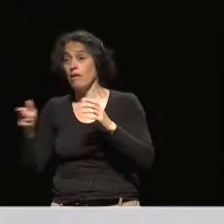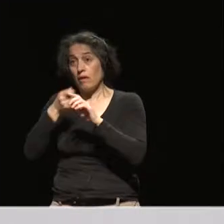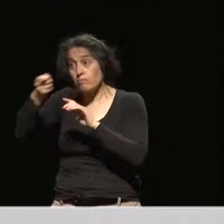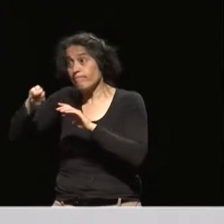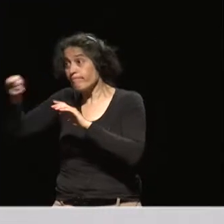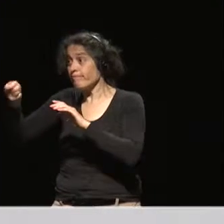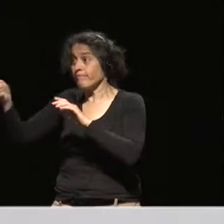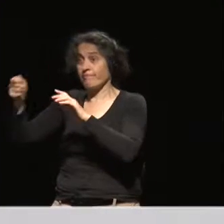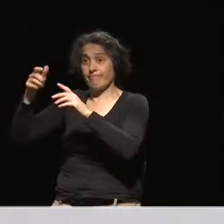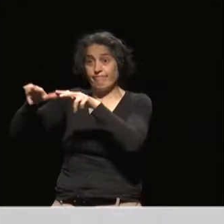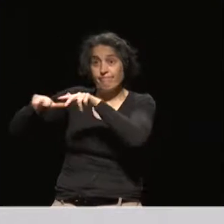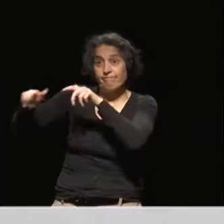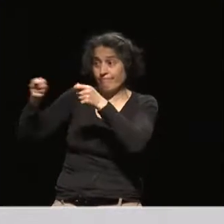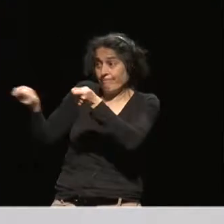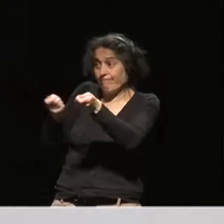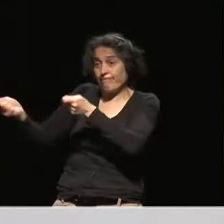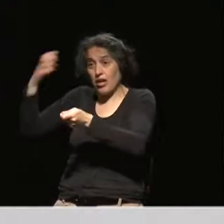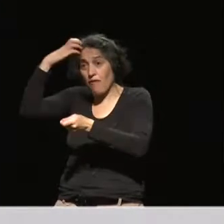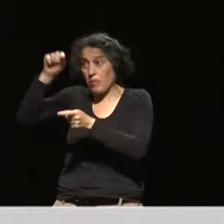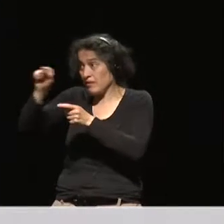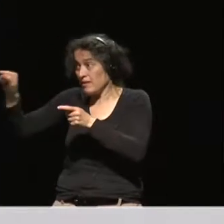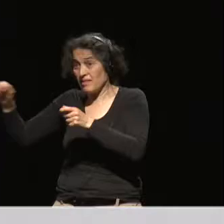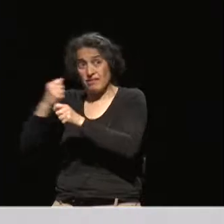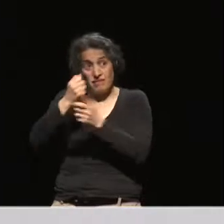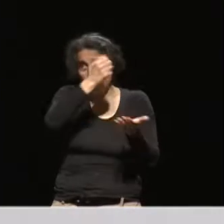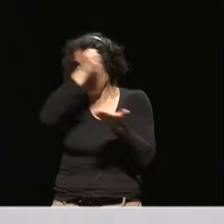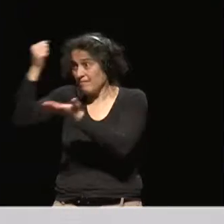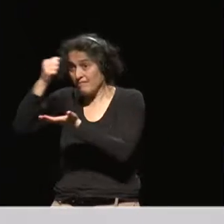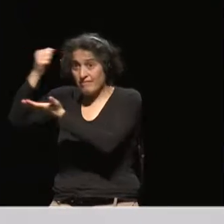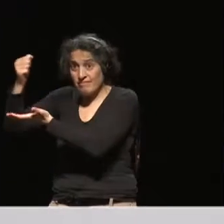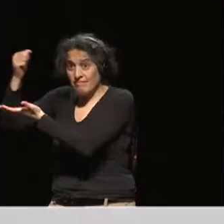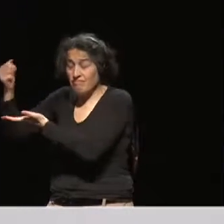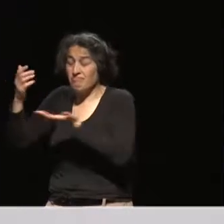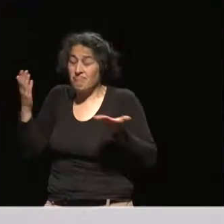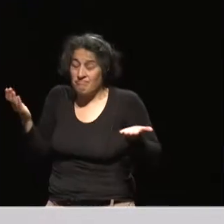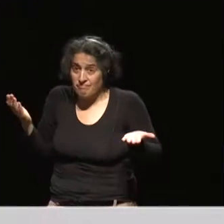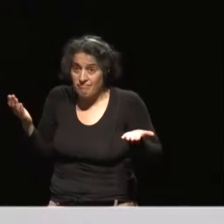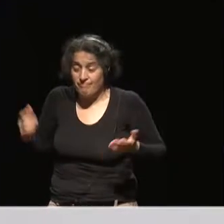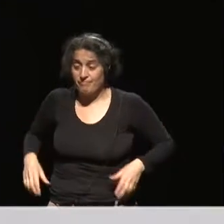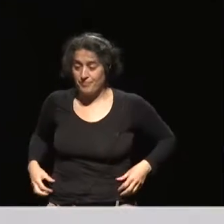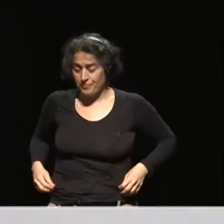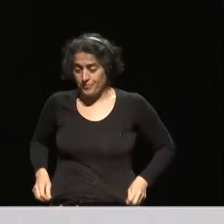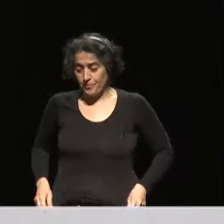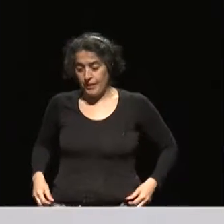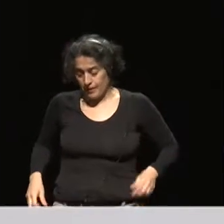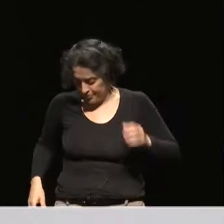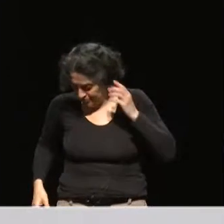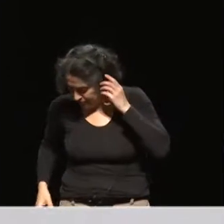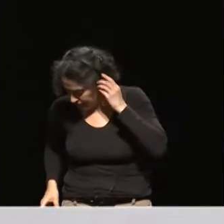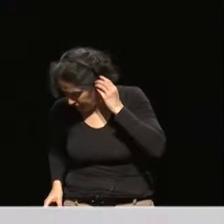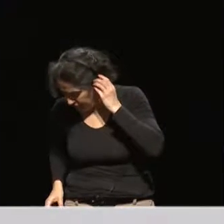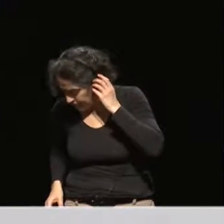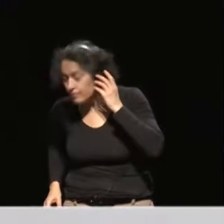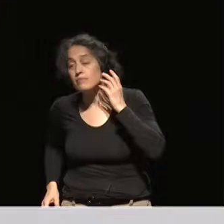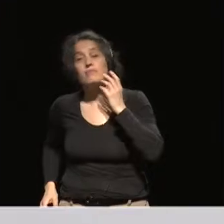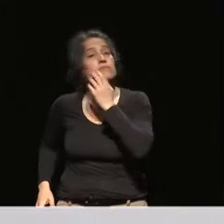the management functions of the people in charge are not carried out in a sufficient way. The state or the republic is